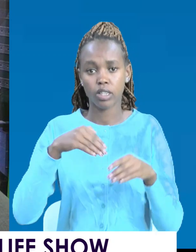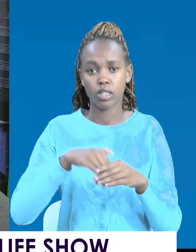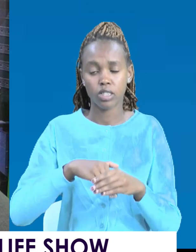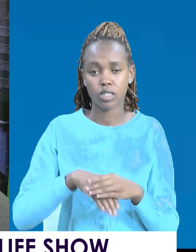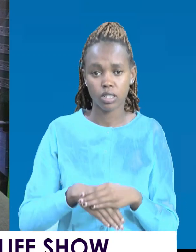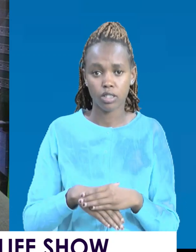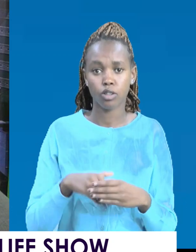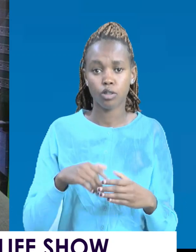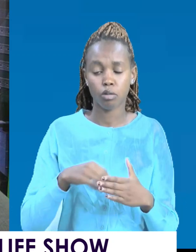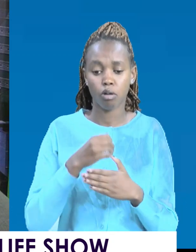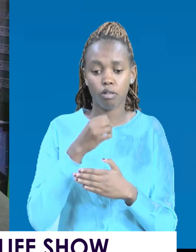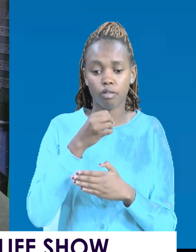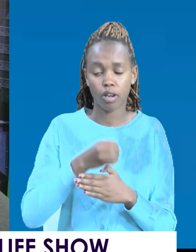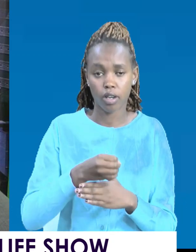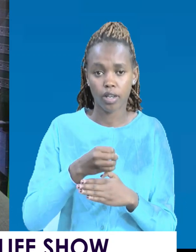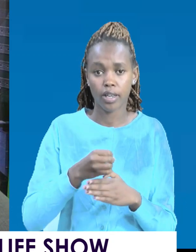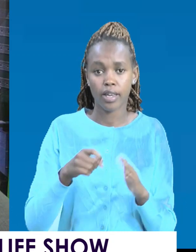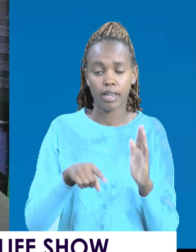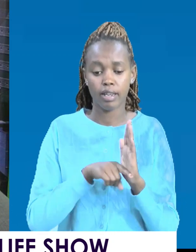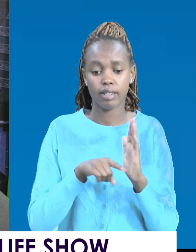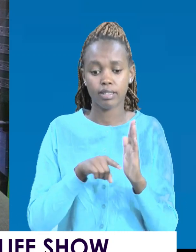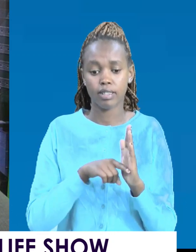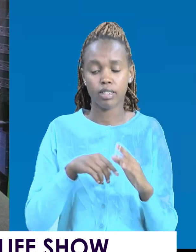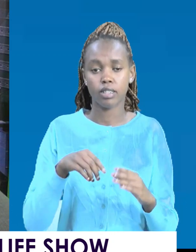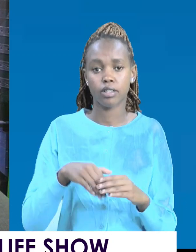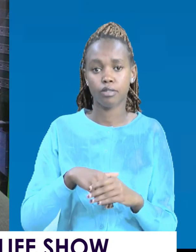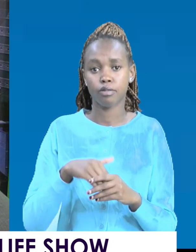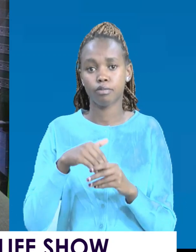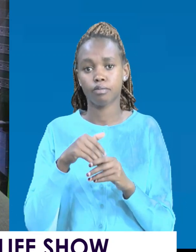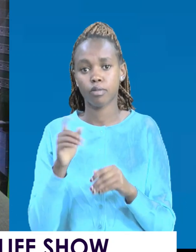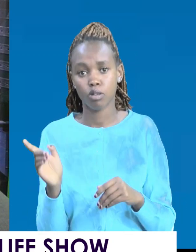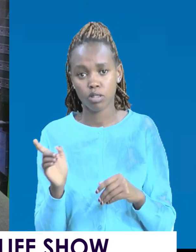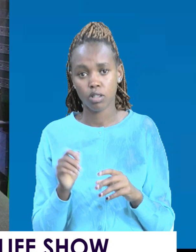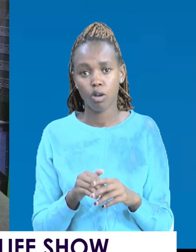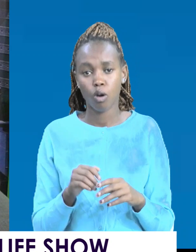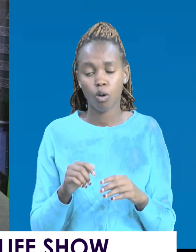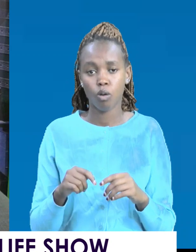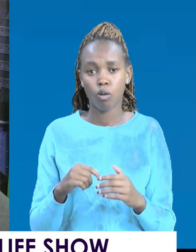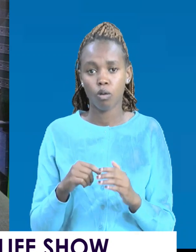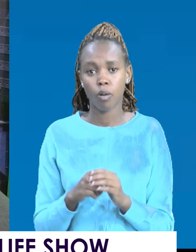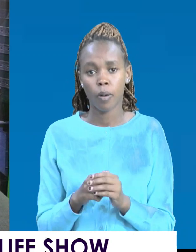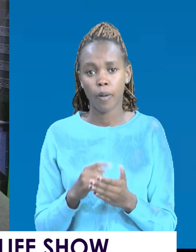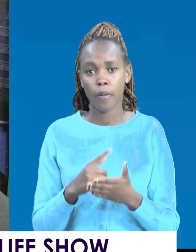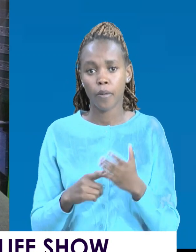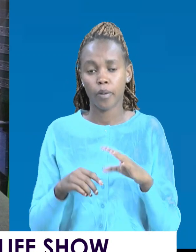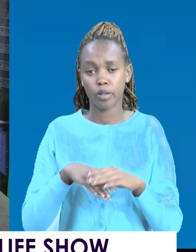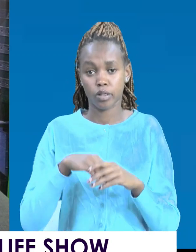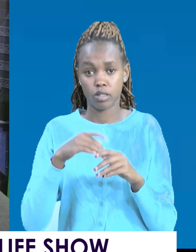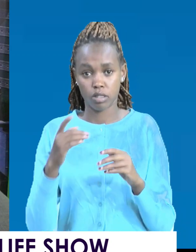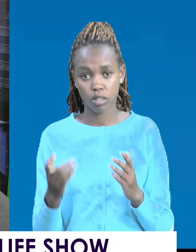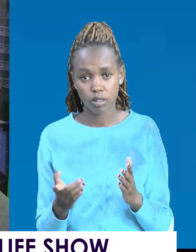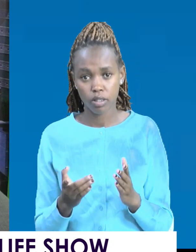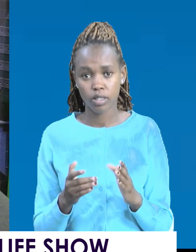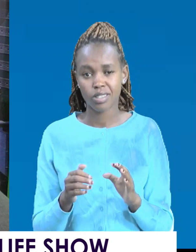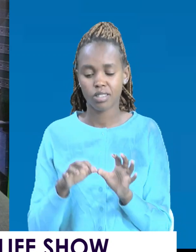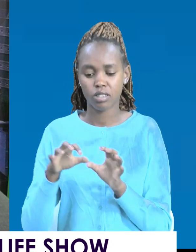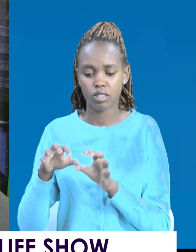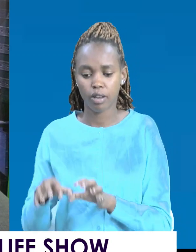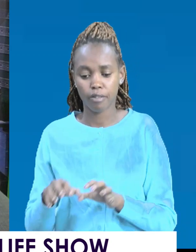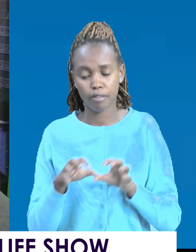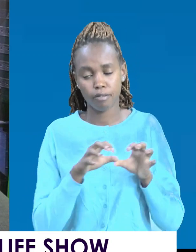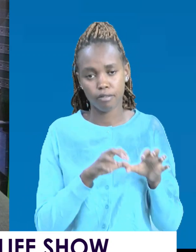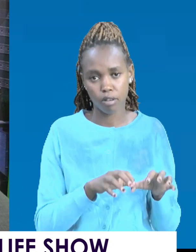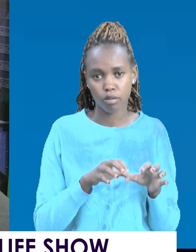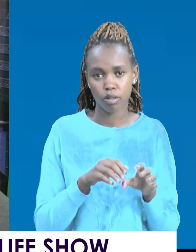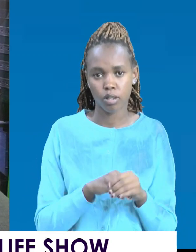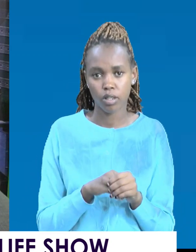will overcome the negativity on the outside. Let me tell you what is outside. Outside, there is strife.